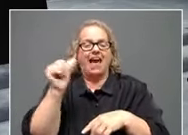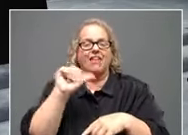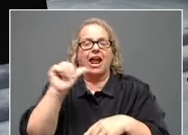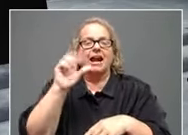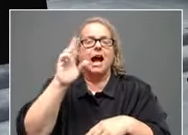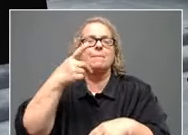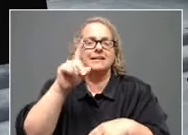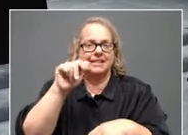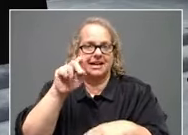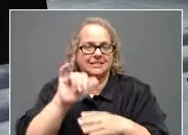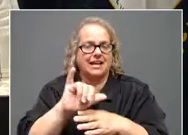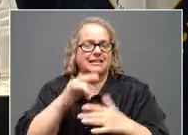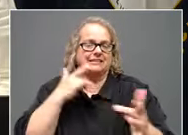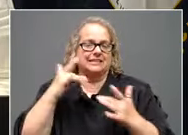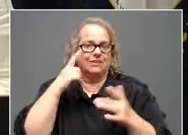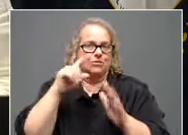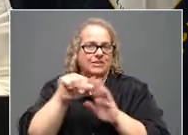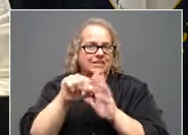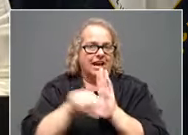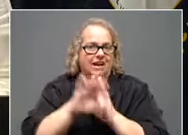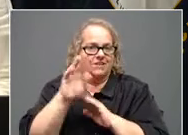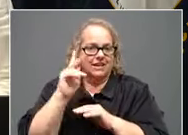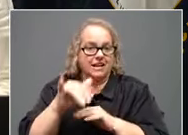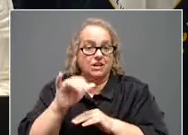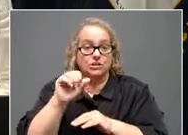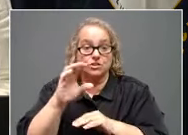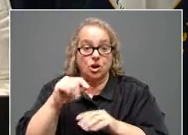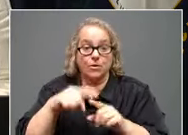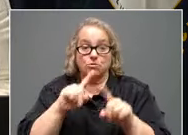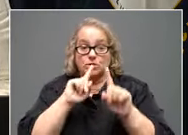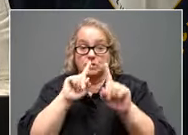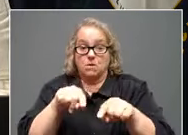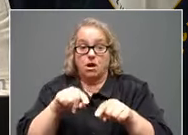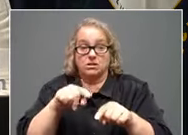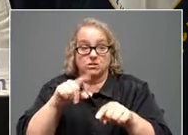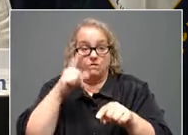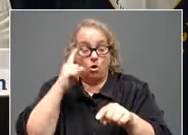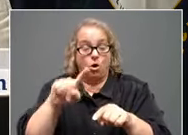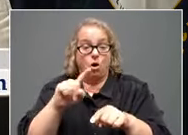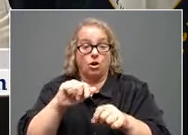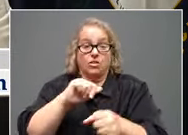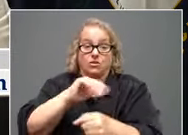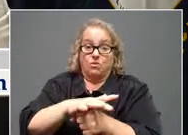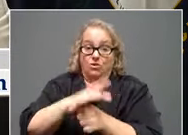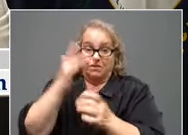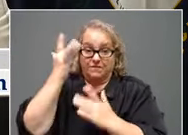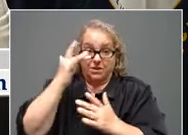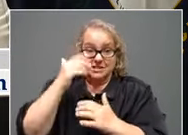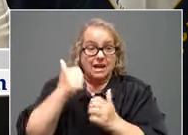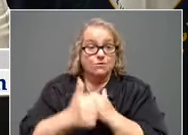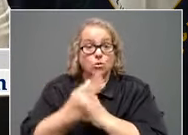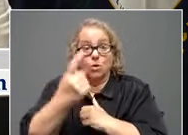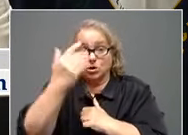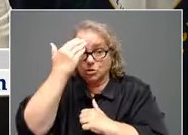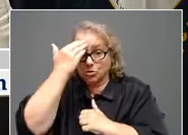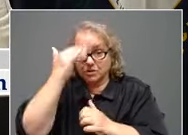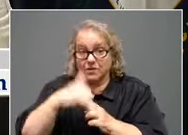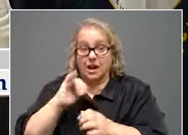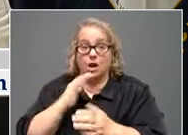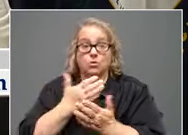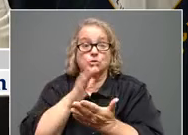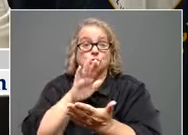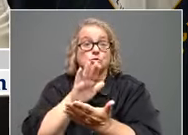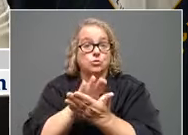state of Kentucky as well. So in response to the coronavirus, everyone knows that our schools